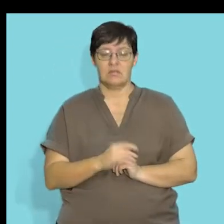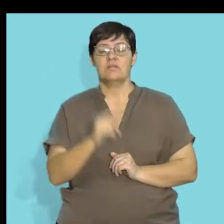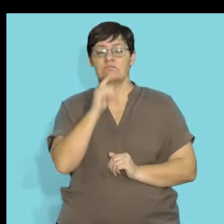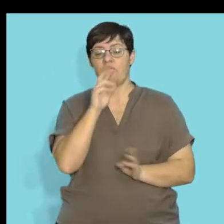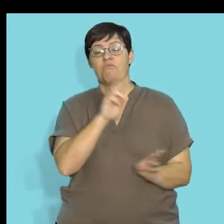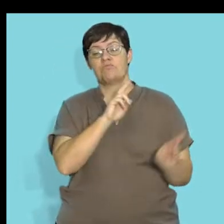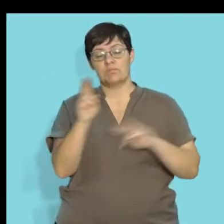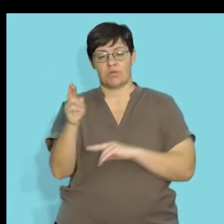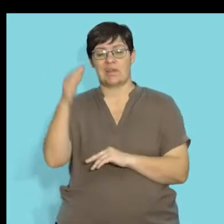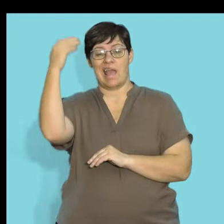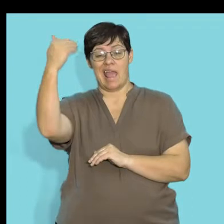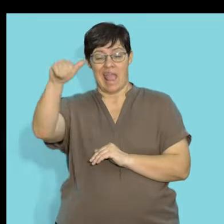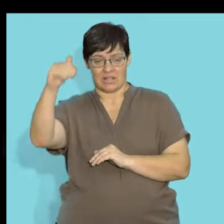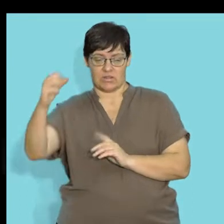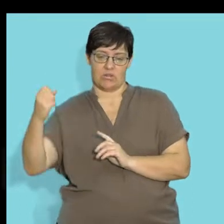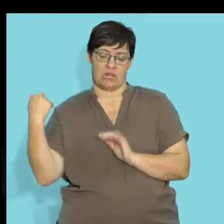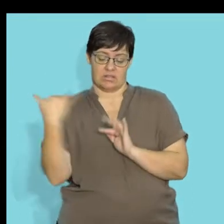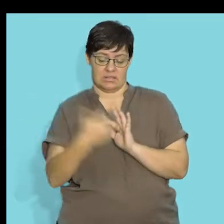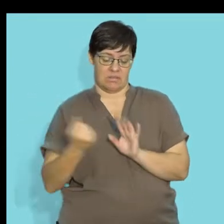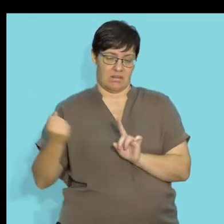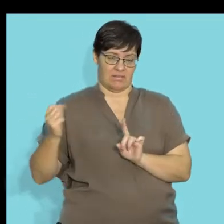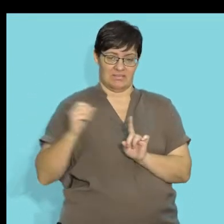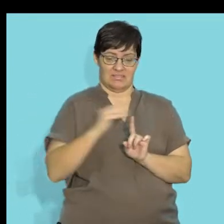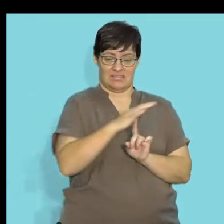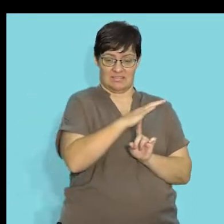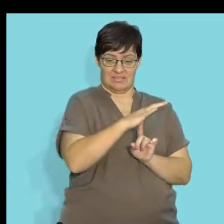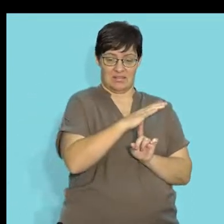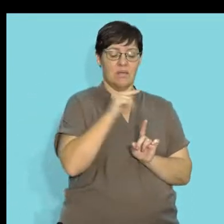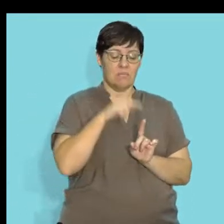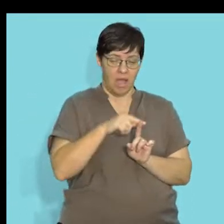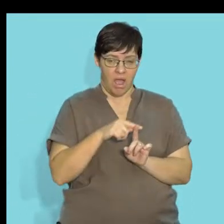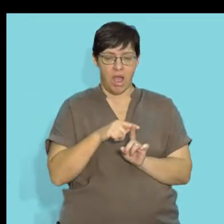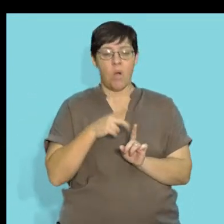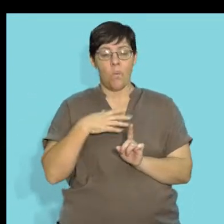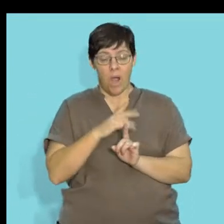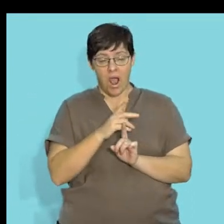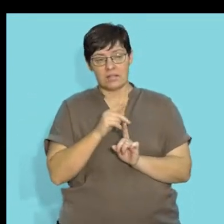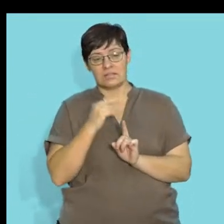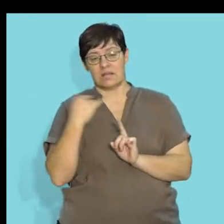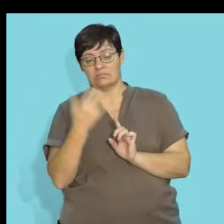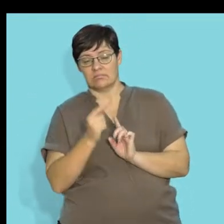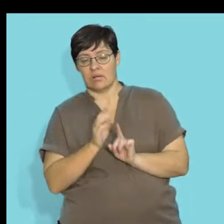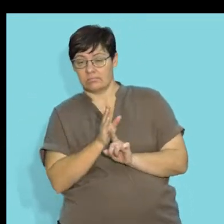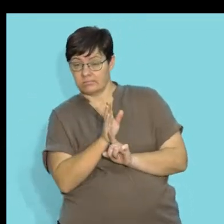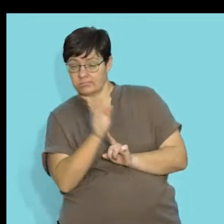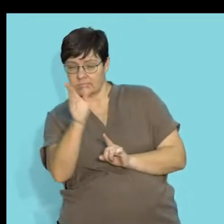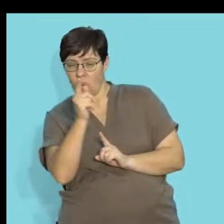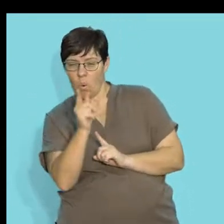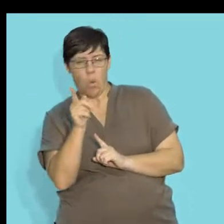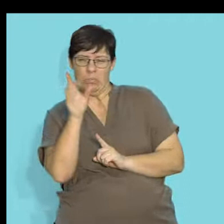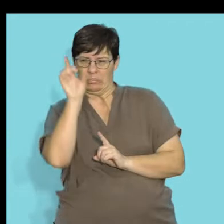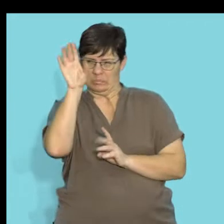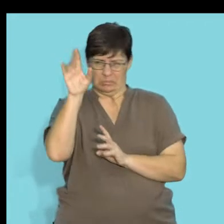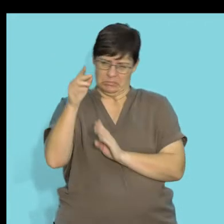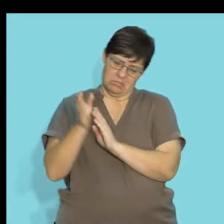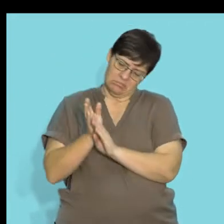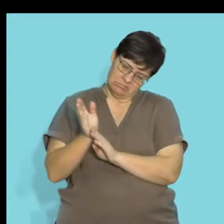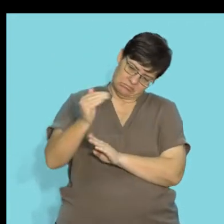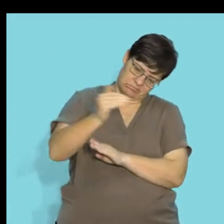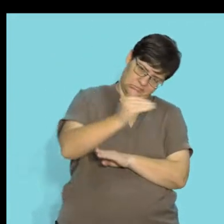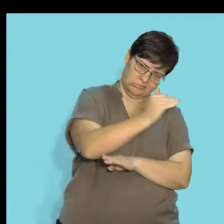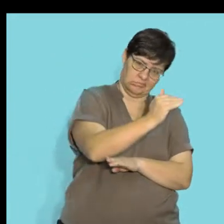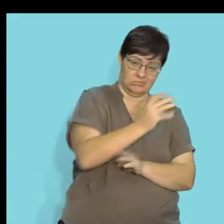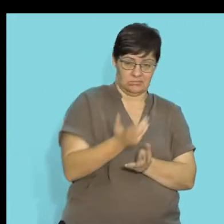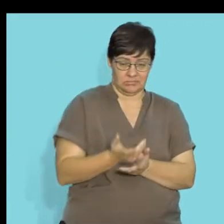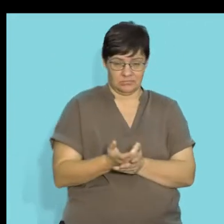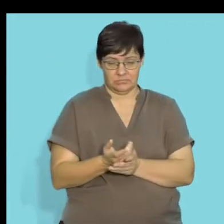to an external stimulus causing a plant to grow towards or away from the stimulus. A